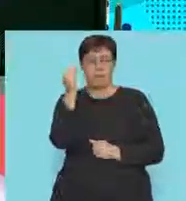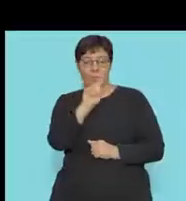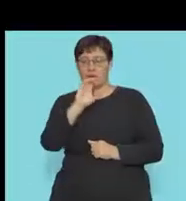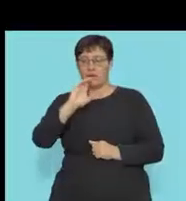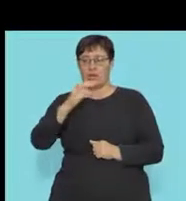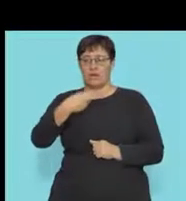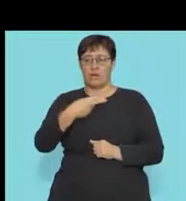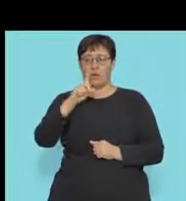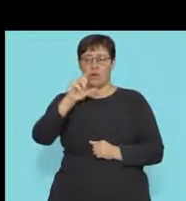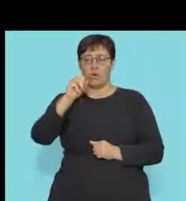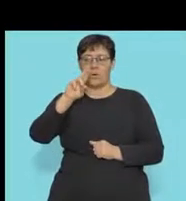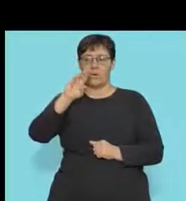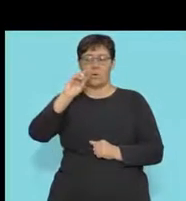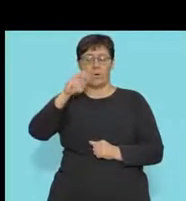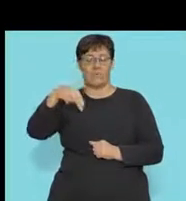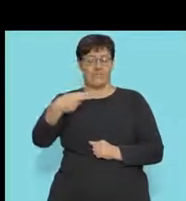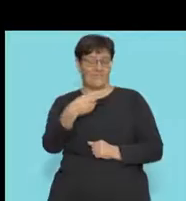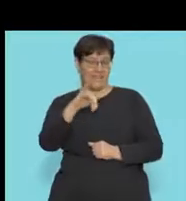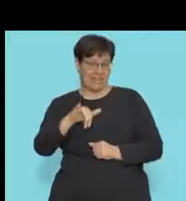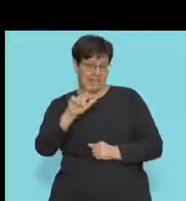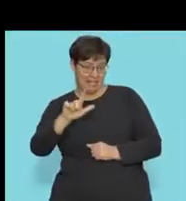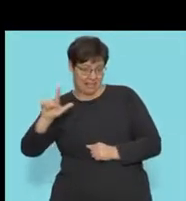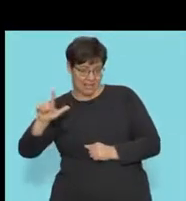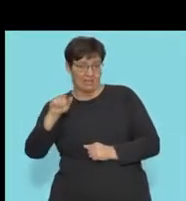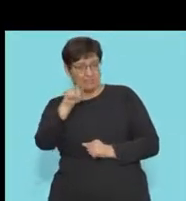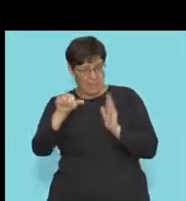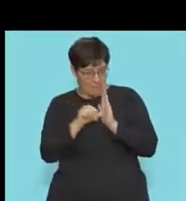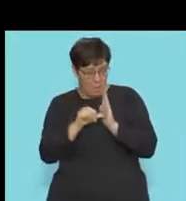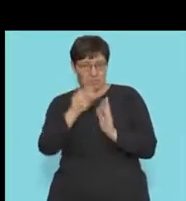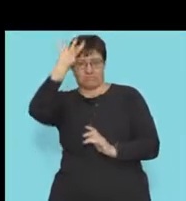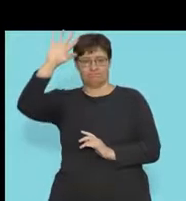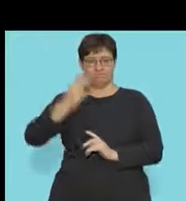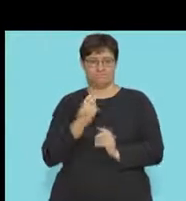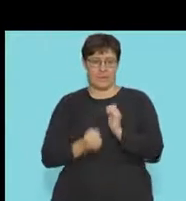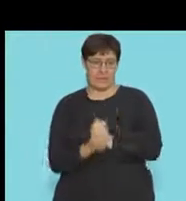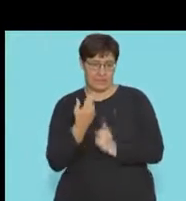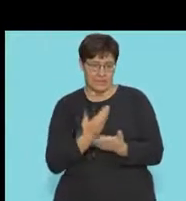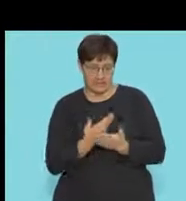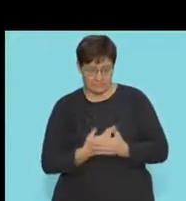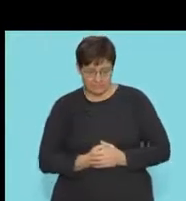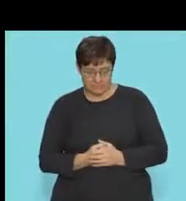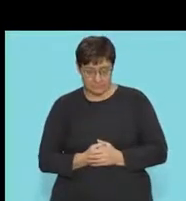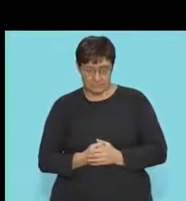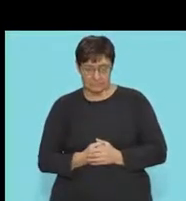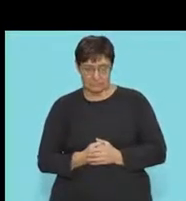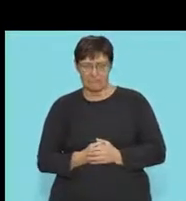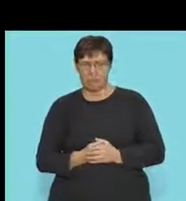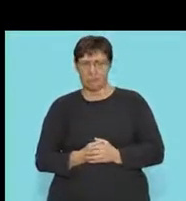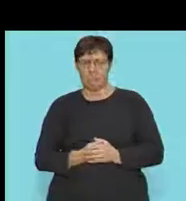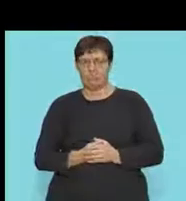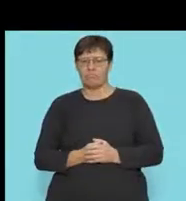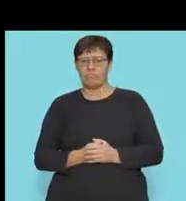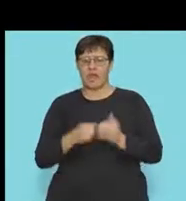chlorophyll, and that's a pigment that is important for photosynthesis. When we look at the structure of